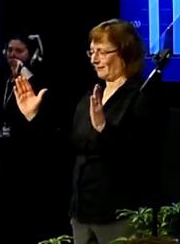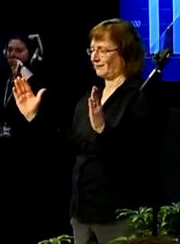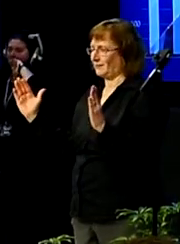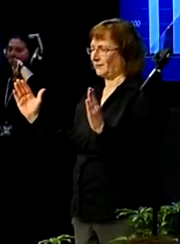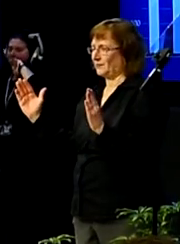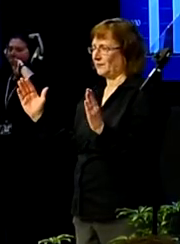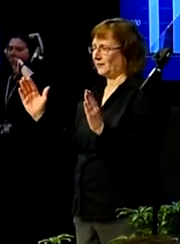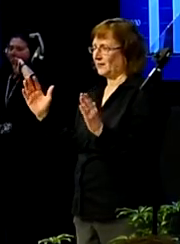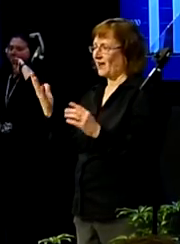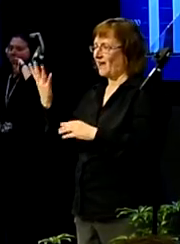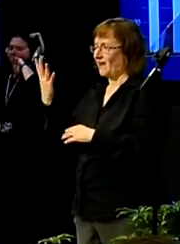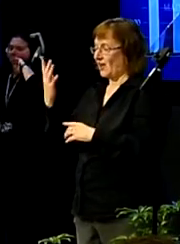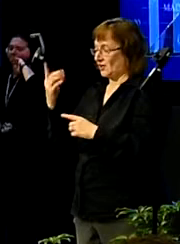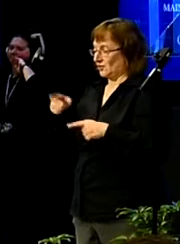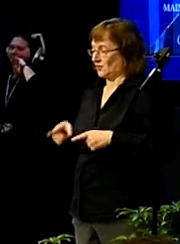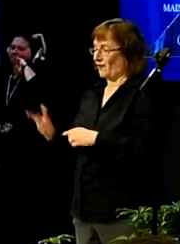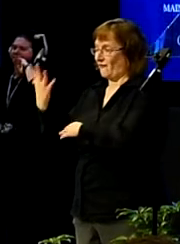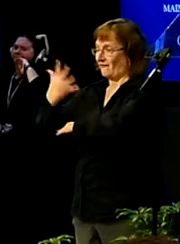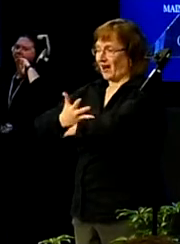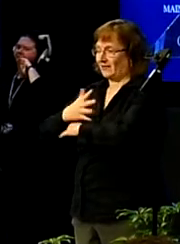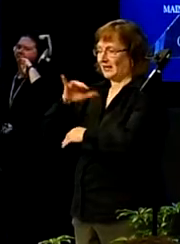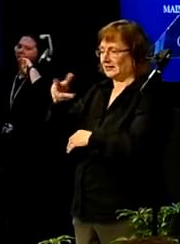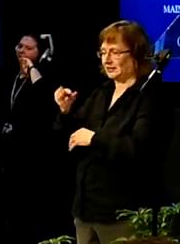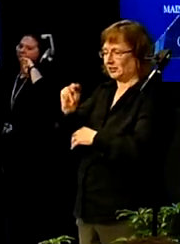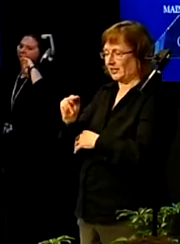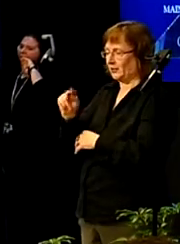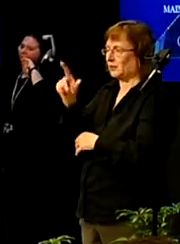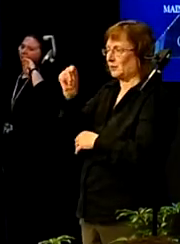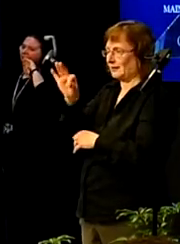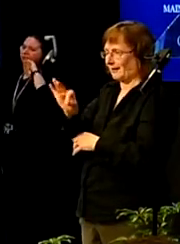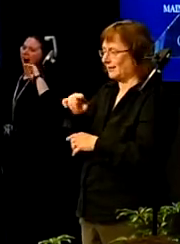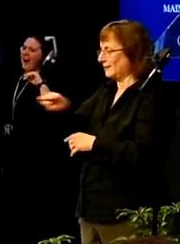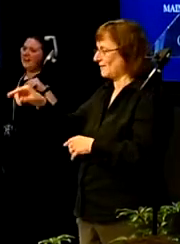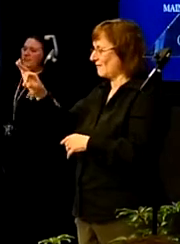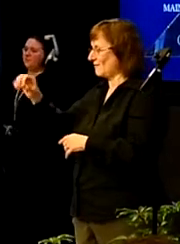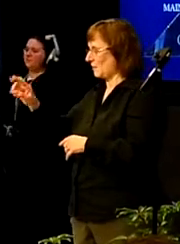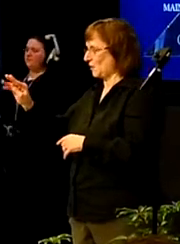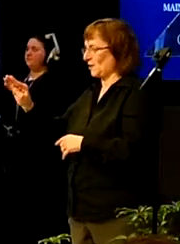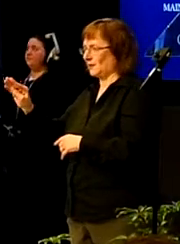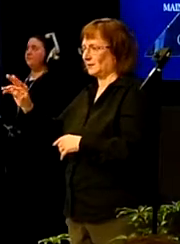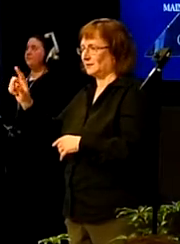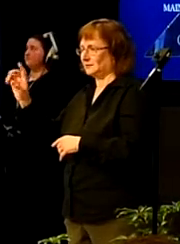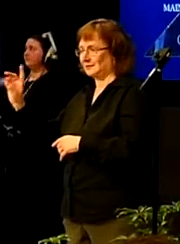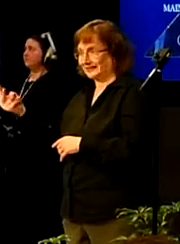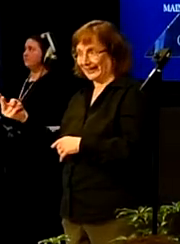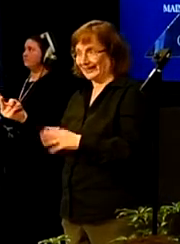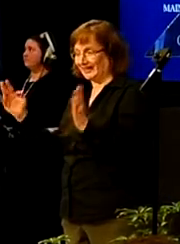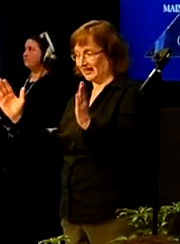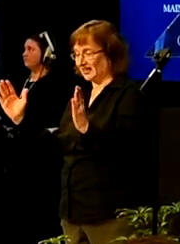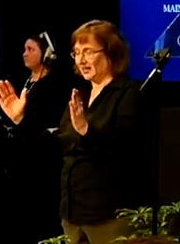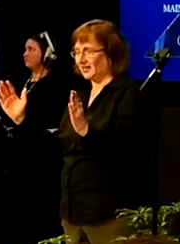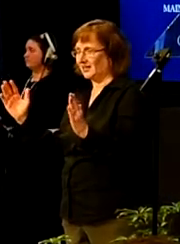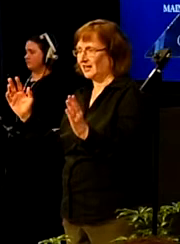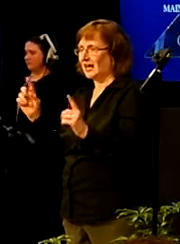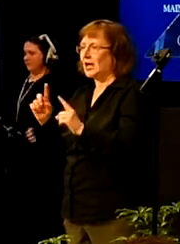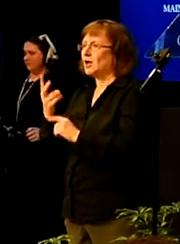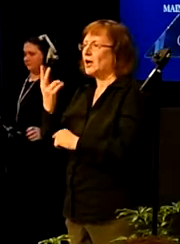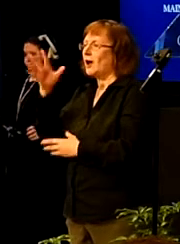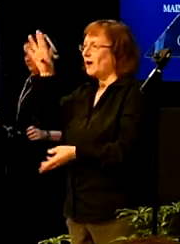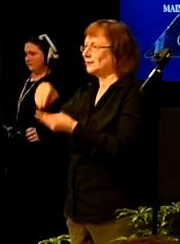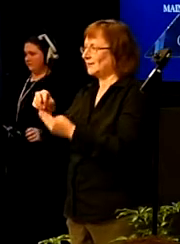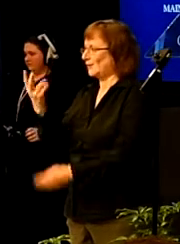a five-day period from January 29th to February 2nd of last year, we had 22 different